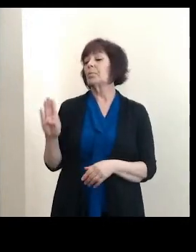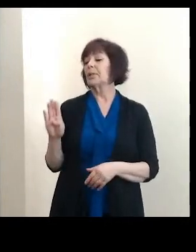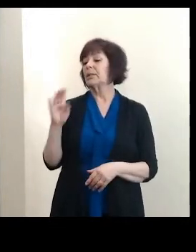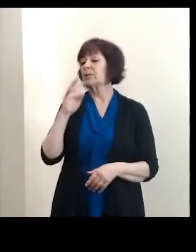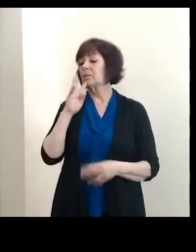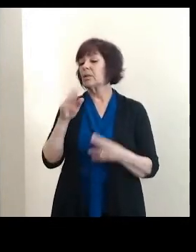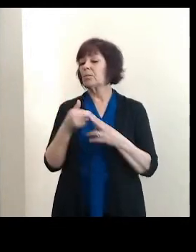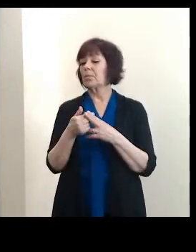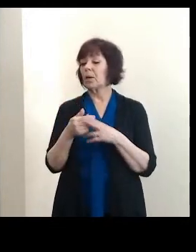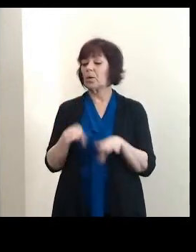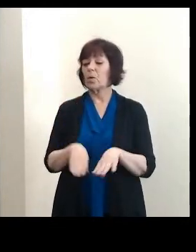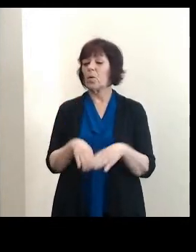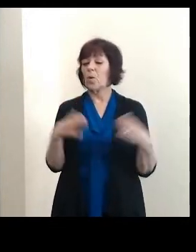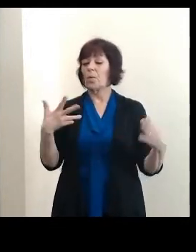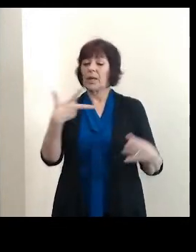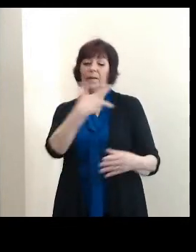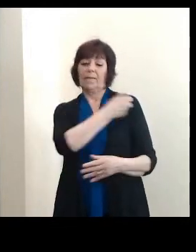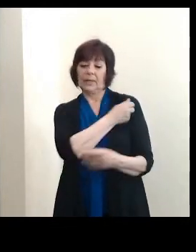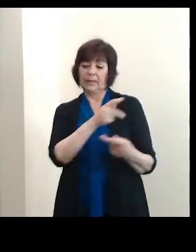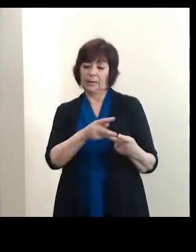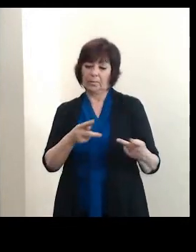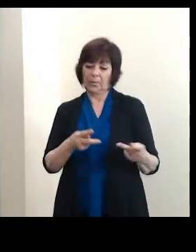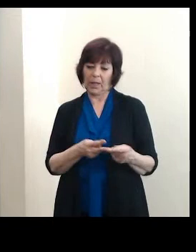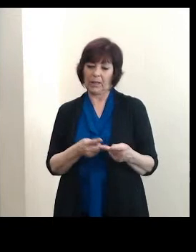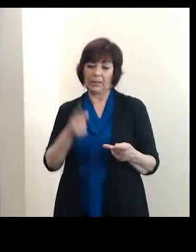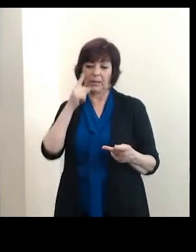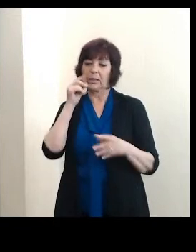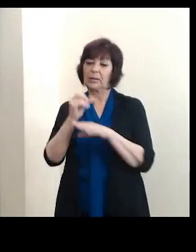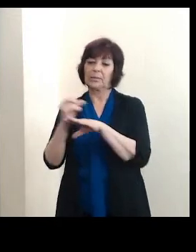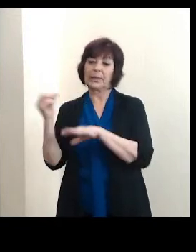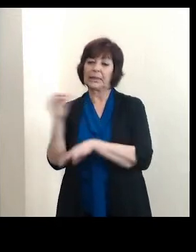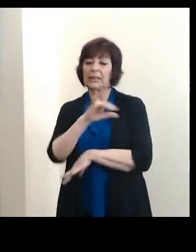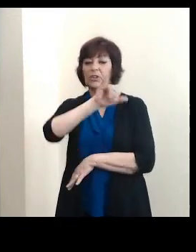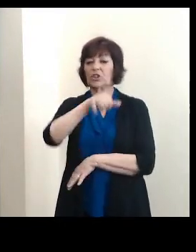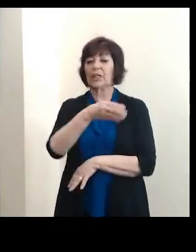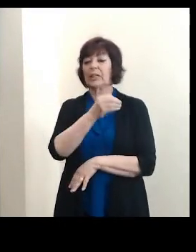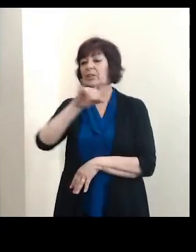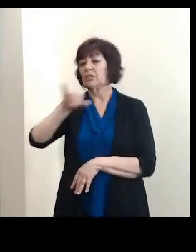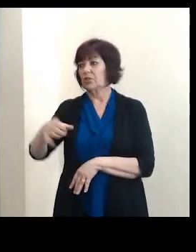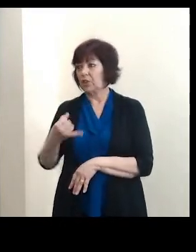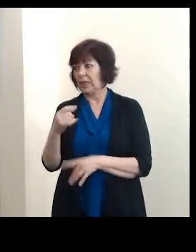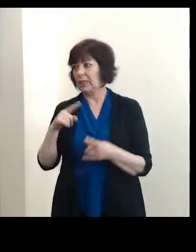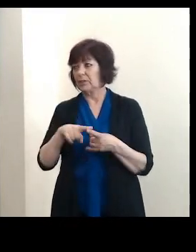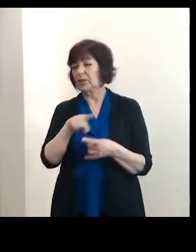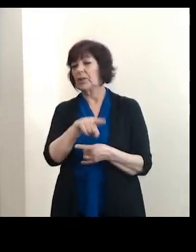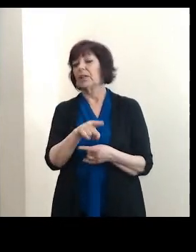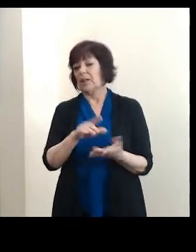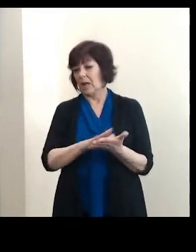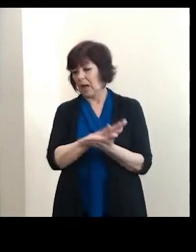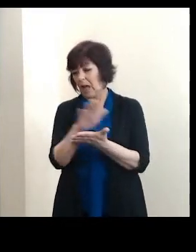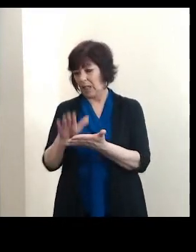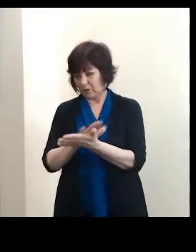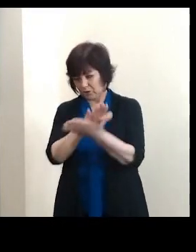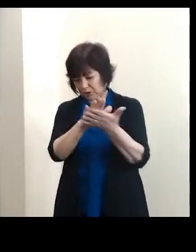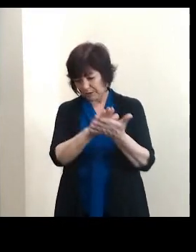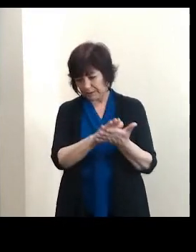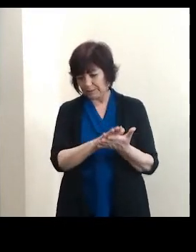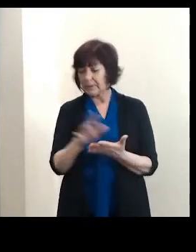vaccine site after SUNY announced that they'll be sending out Johnson & Johnson doses to their campuses. Does